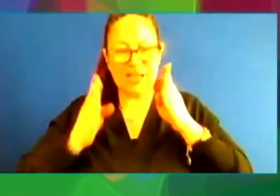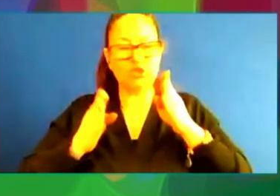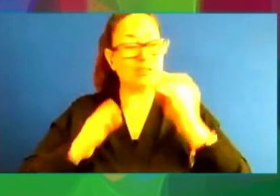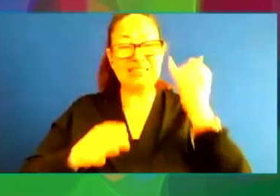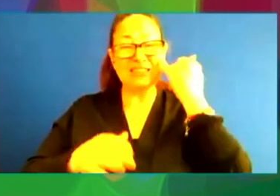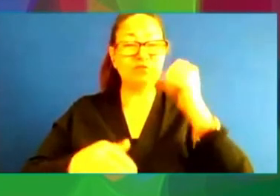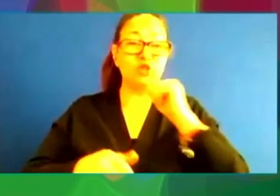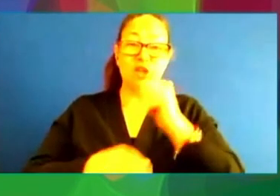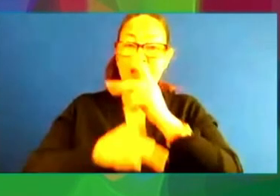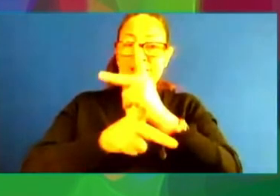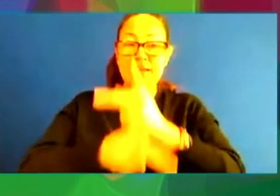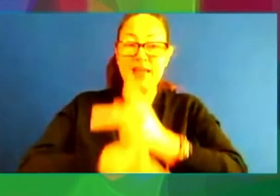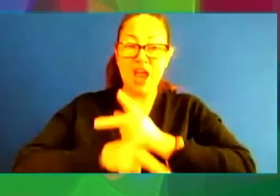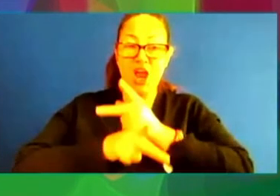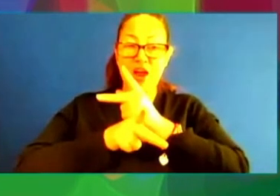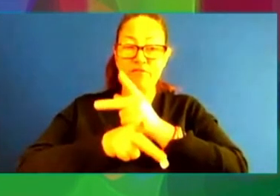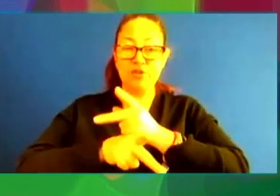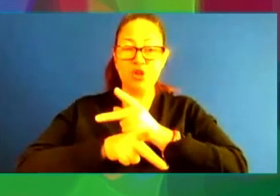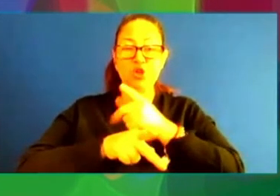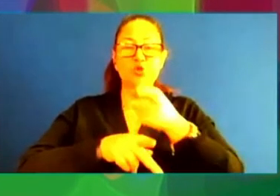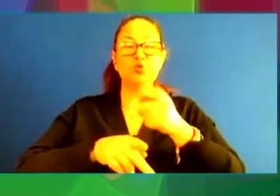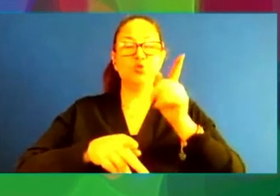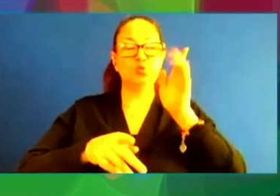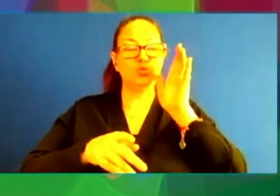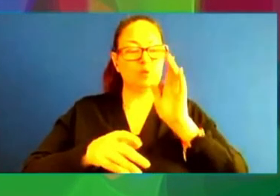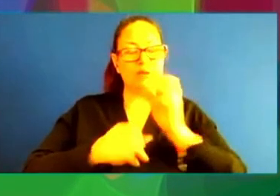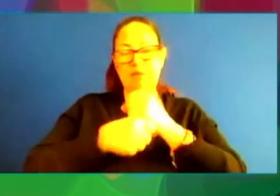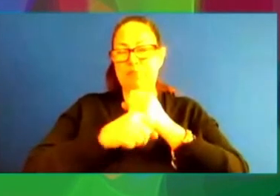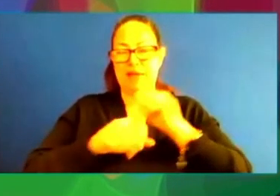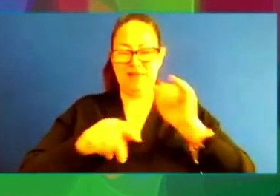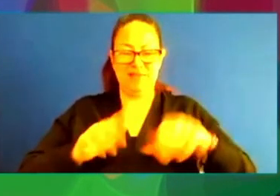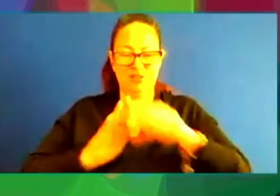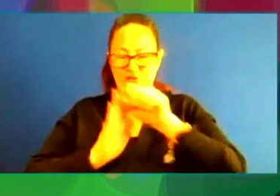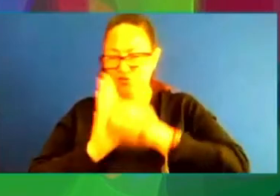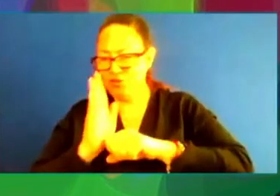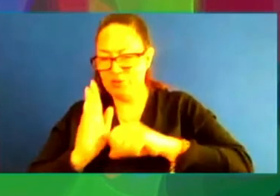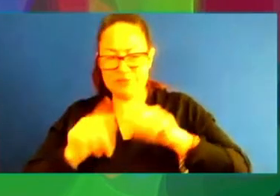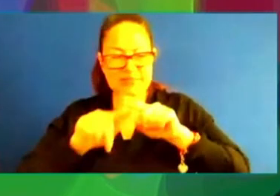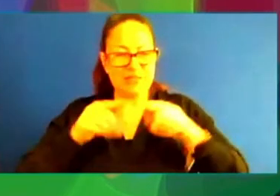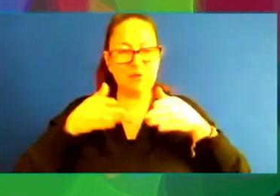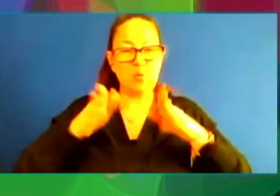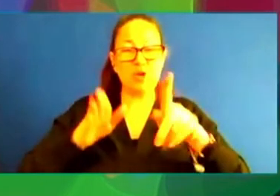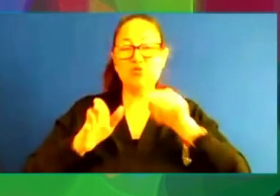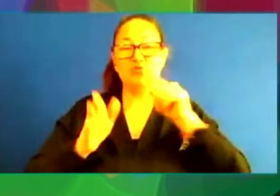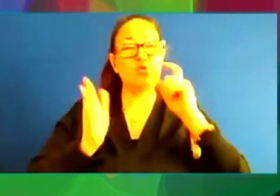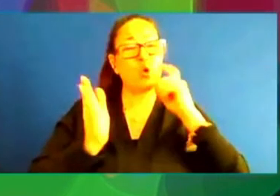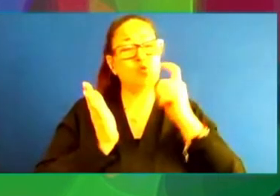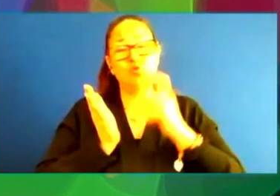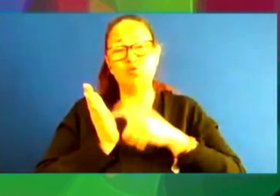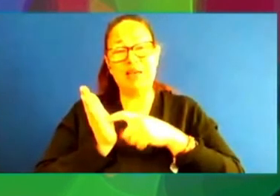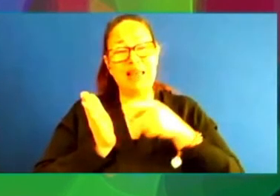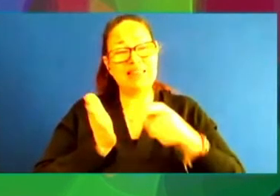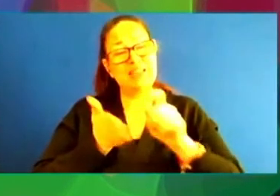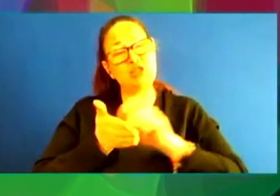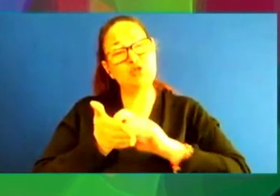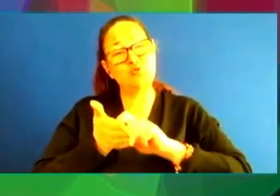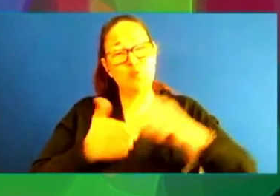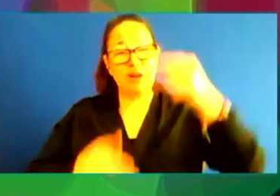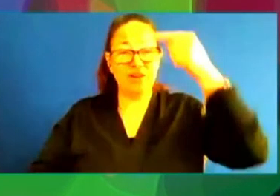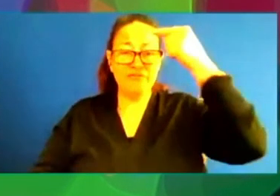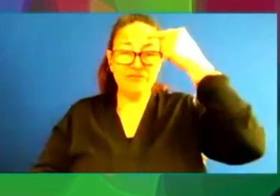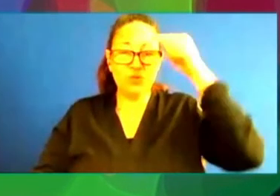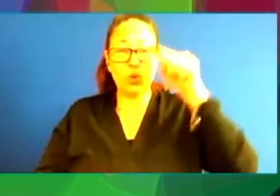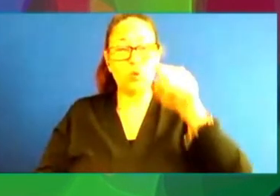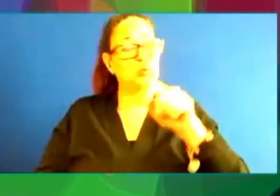careful, you are engaging these scripts in many different ways, and you don't realize that these are scripts that are being written for you, not written by